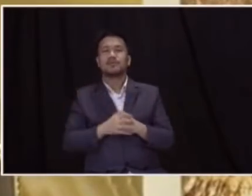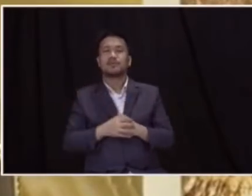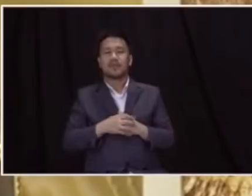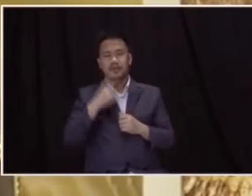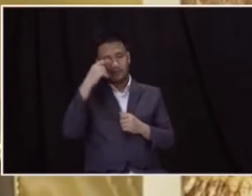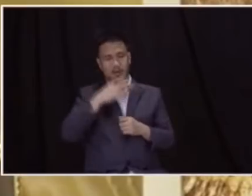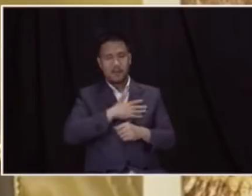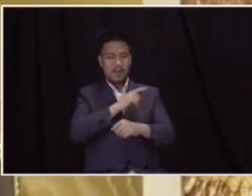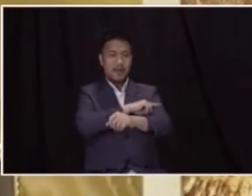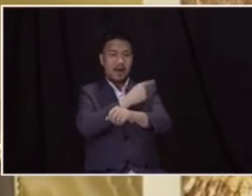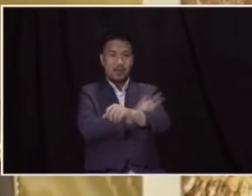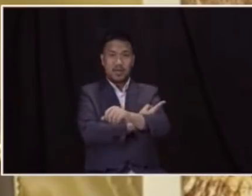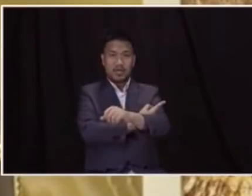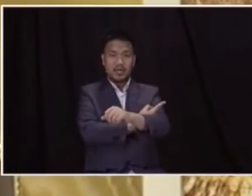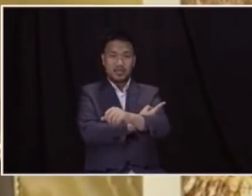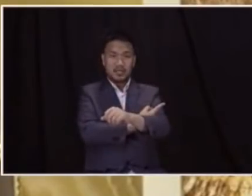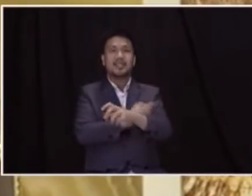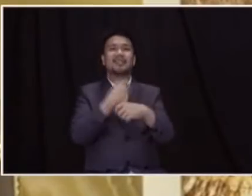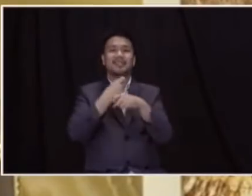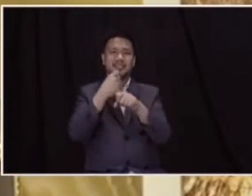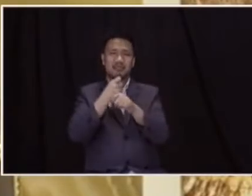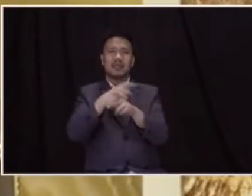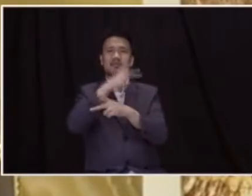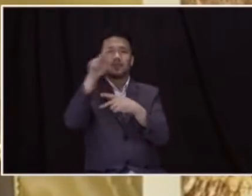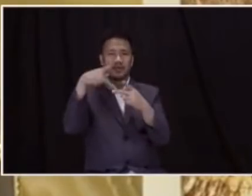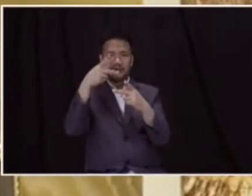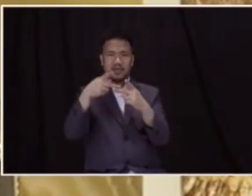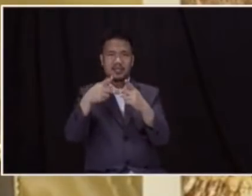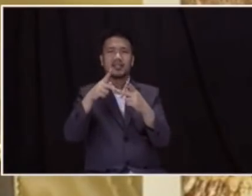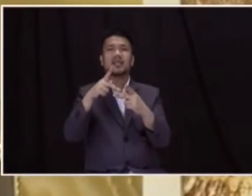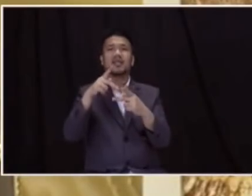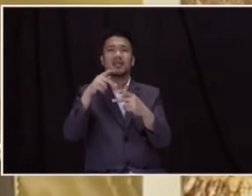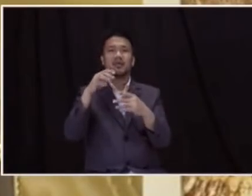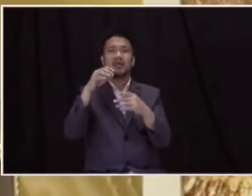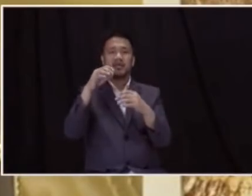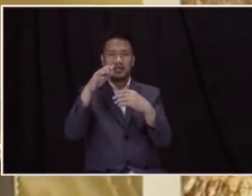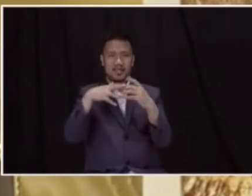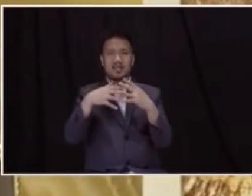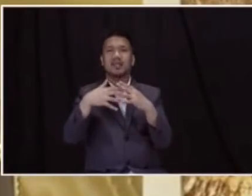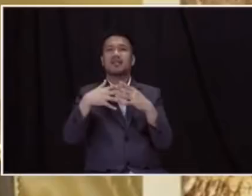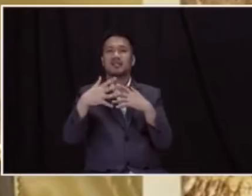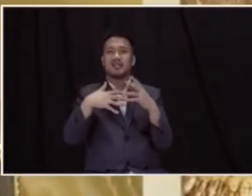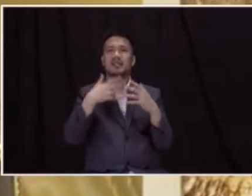for my power is made perfect in weakness."